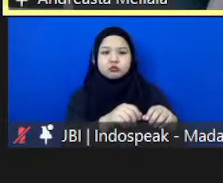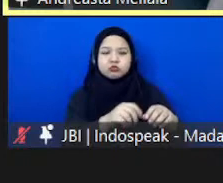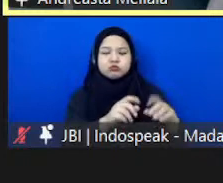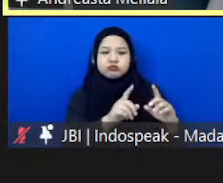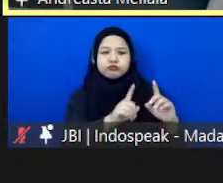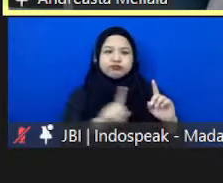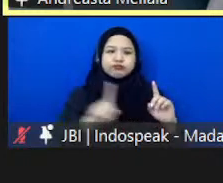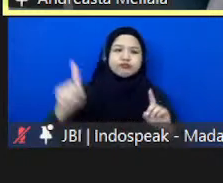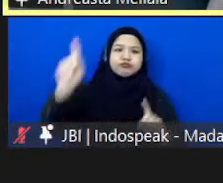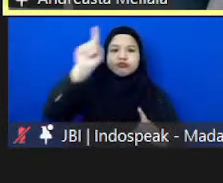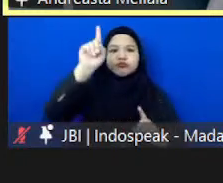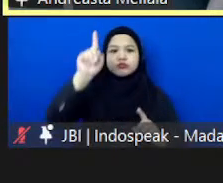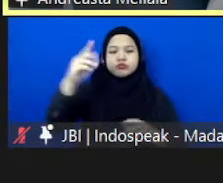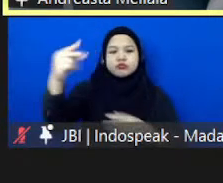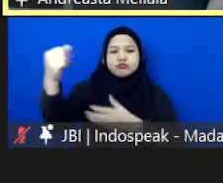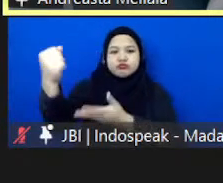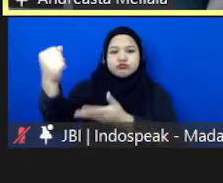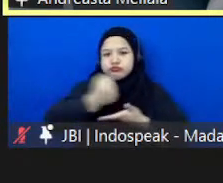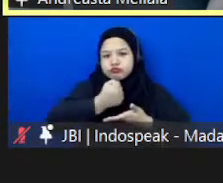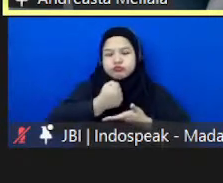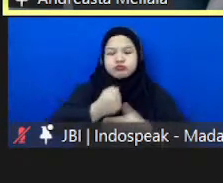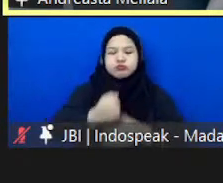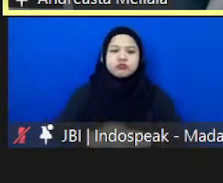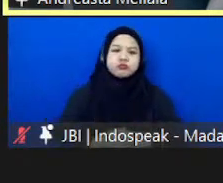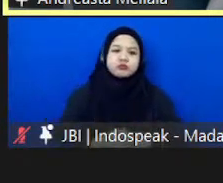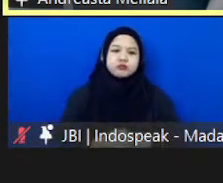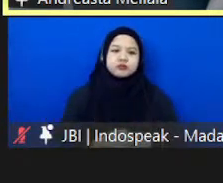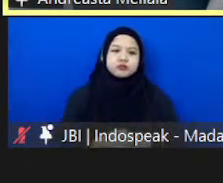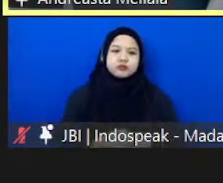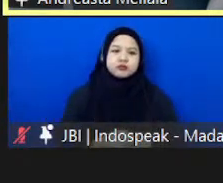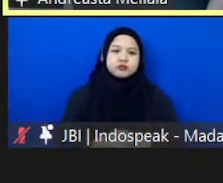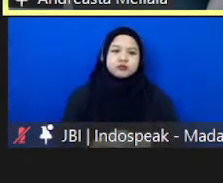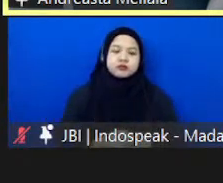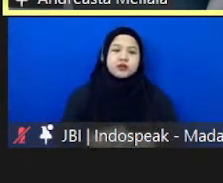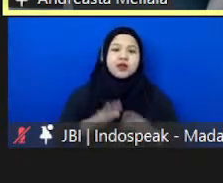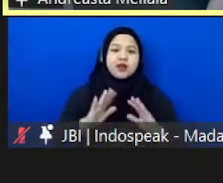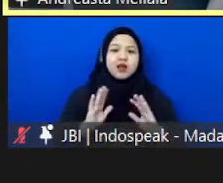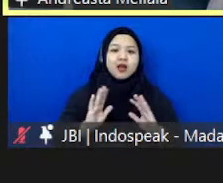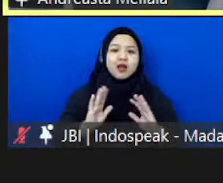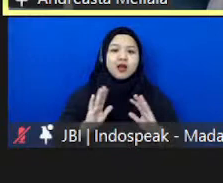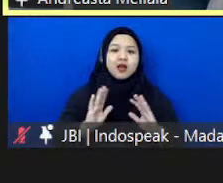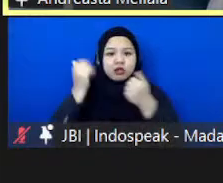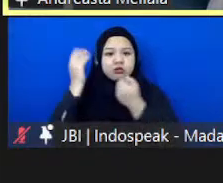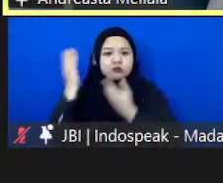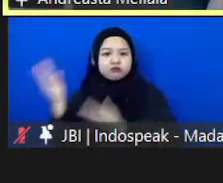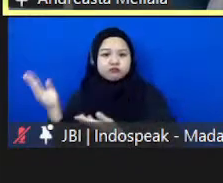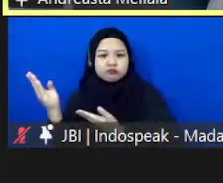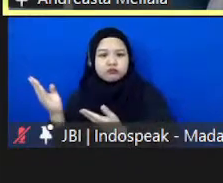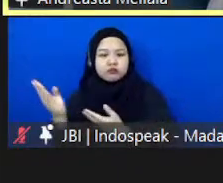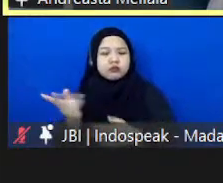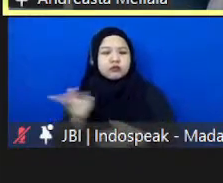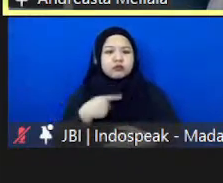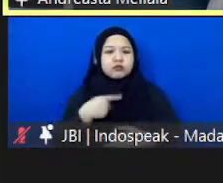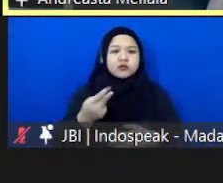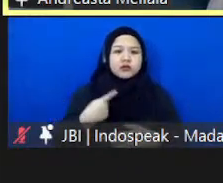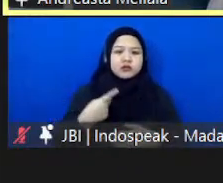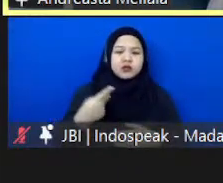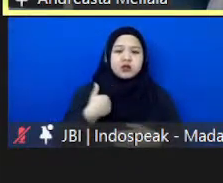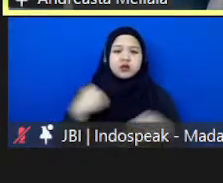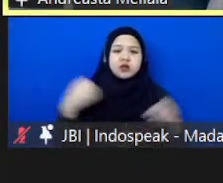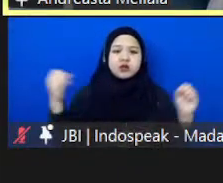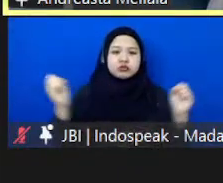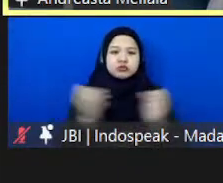the investment. Yeah. And the result is like this. We have the number of